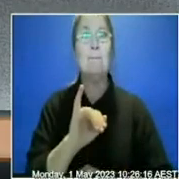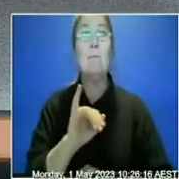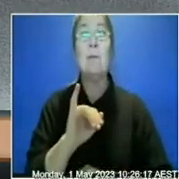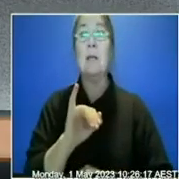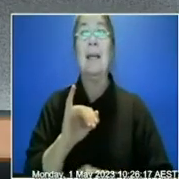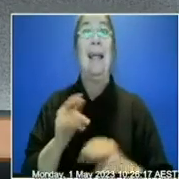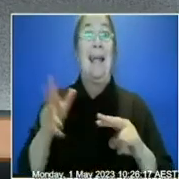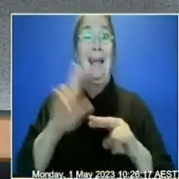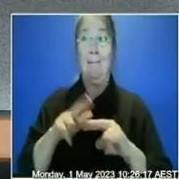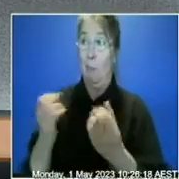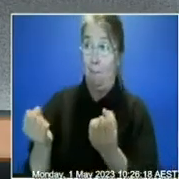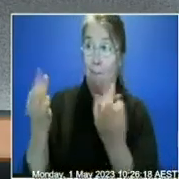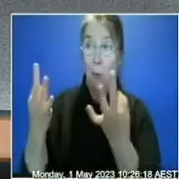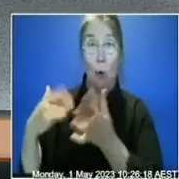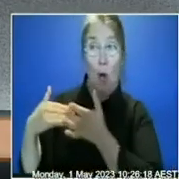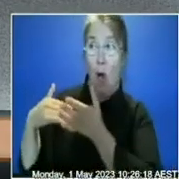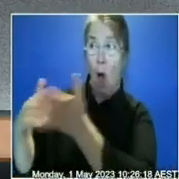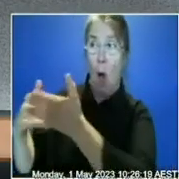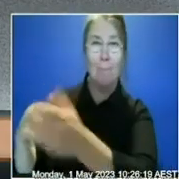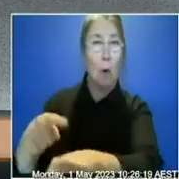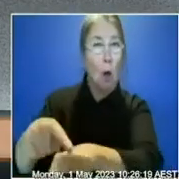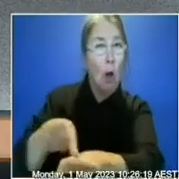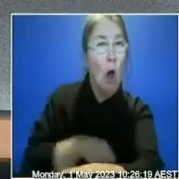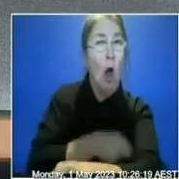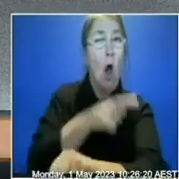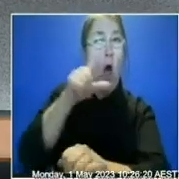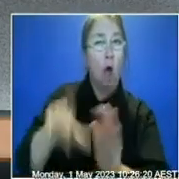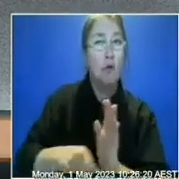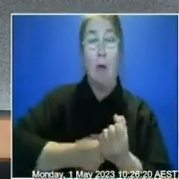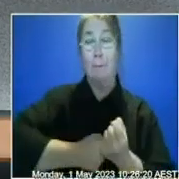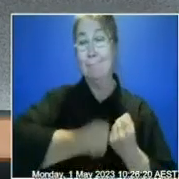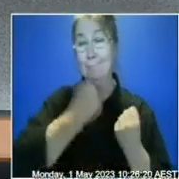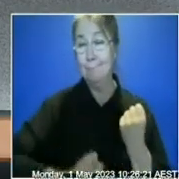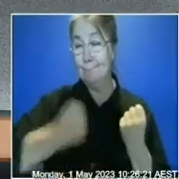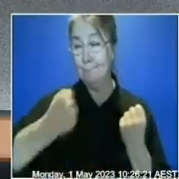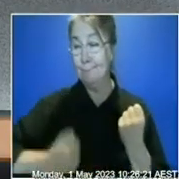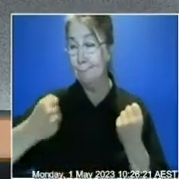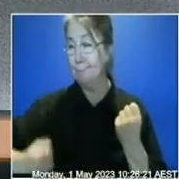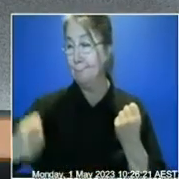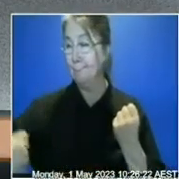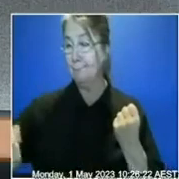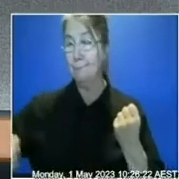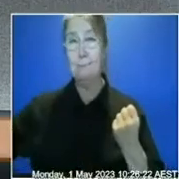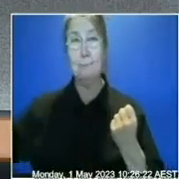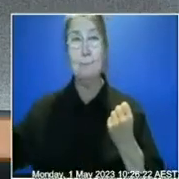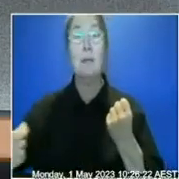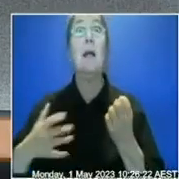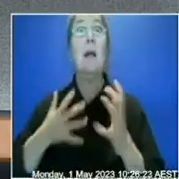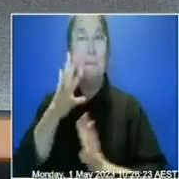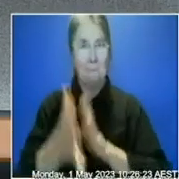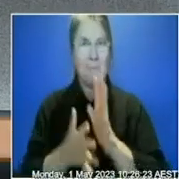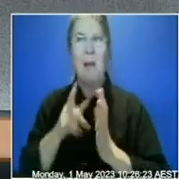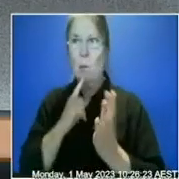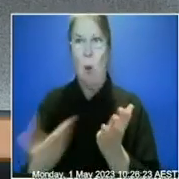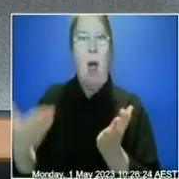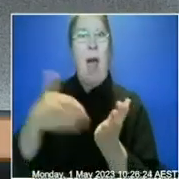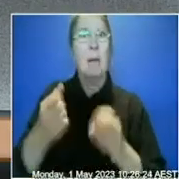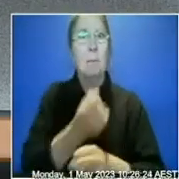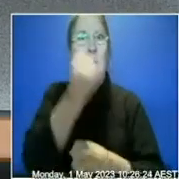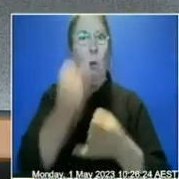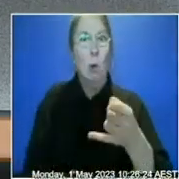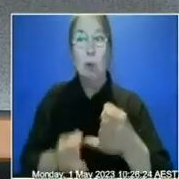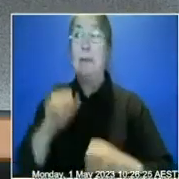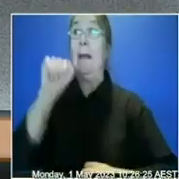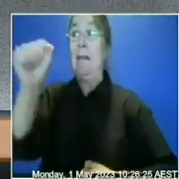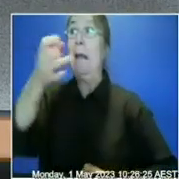child removal of Aboriginal people from their families. Yes. Thank you. Can I just follow on from Commissioner